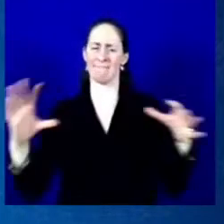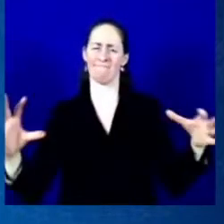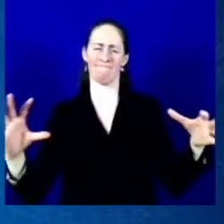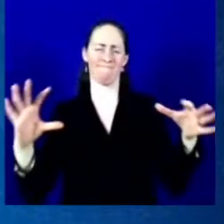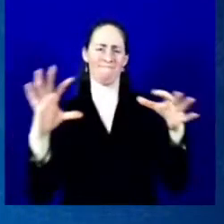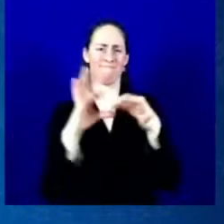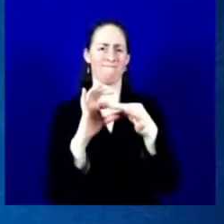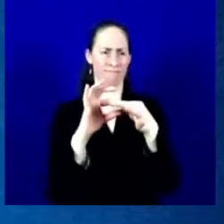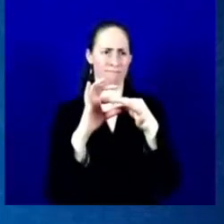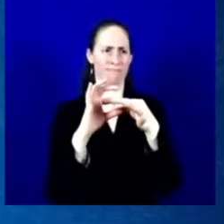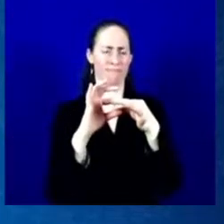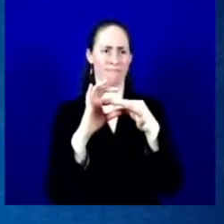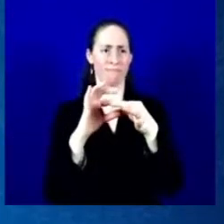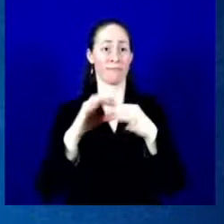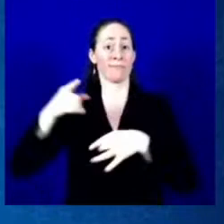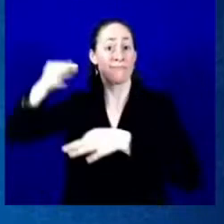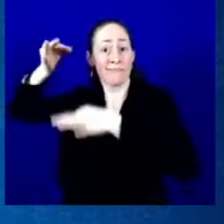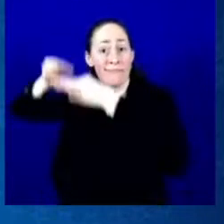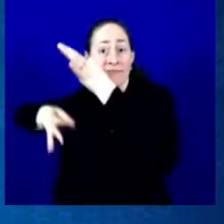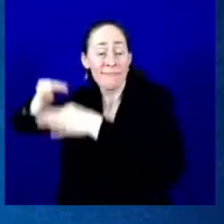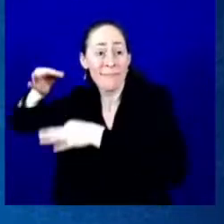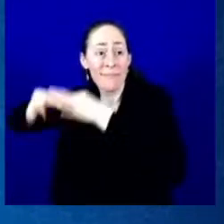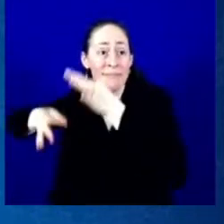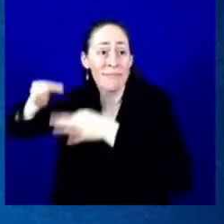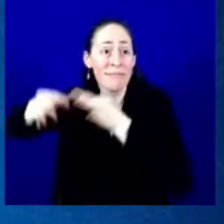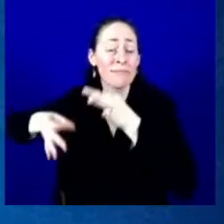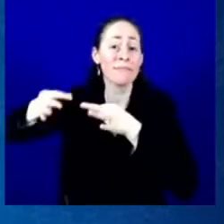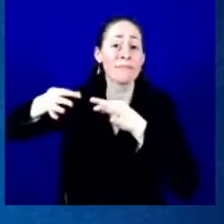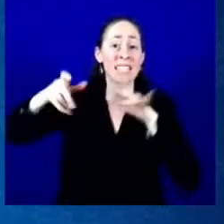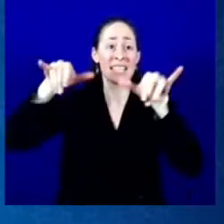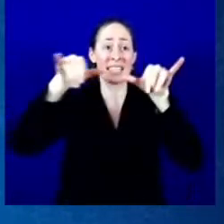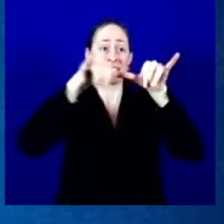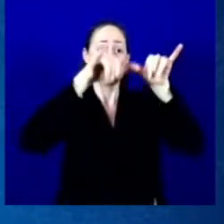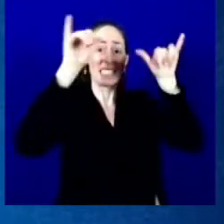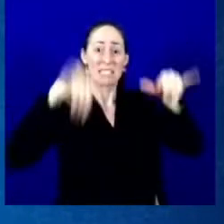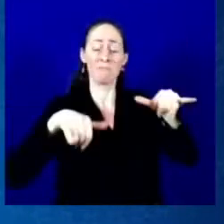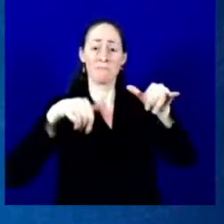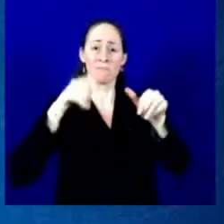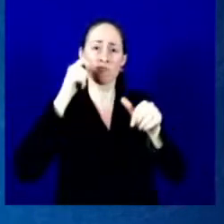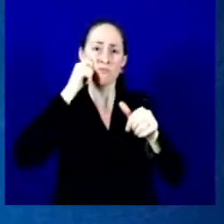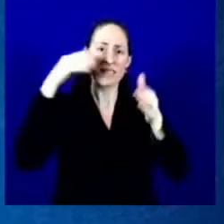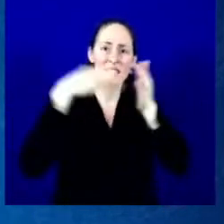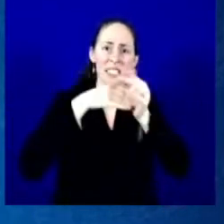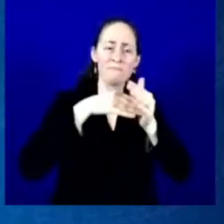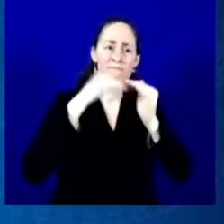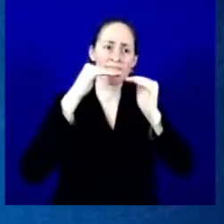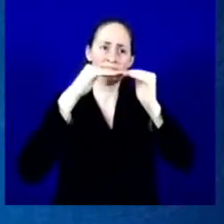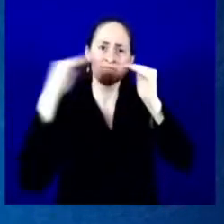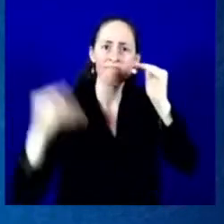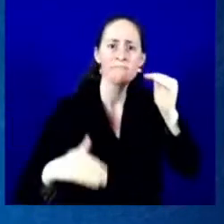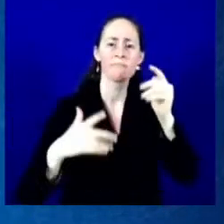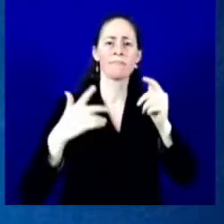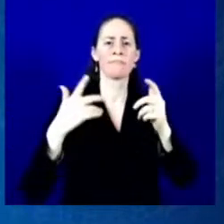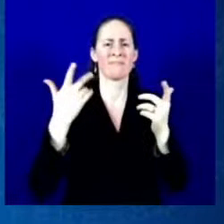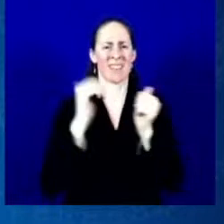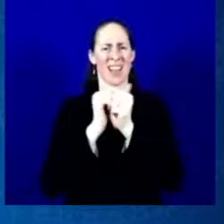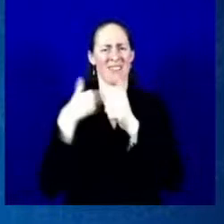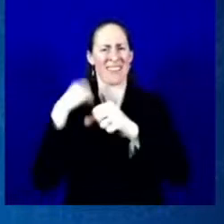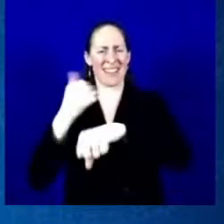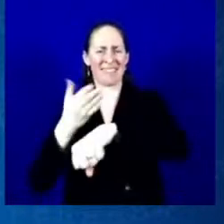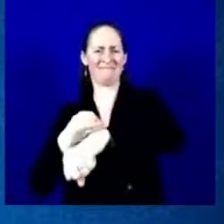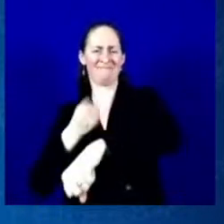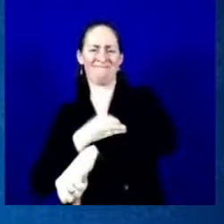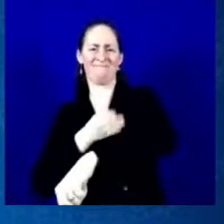enact police reform in George Floyd's name that passed the House already. I know Republicans have their own